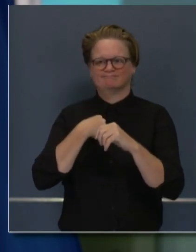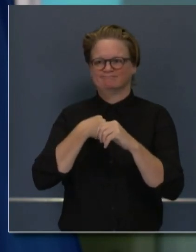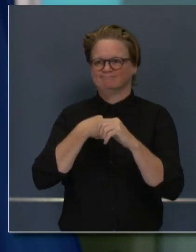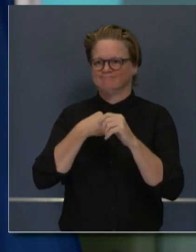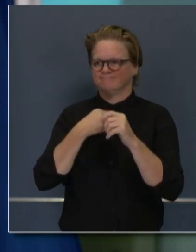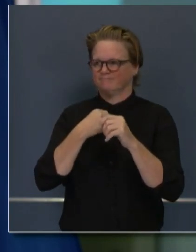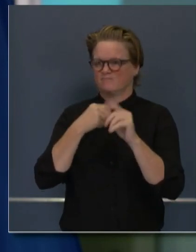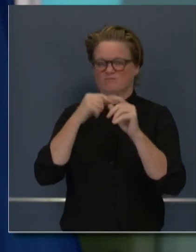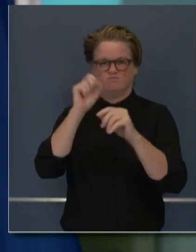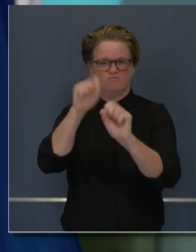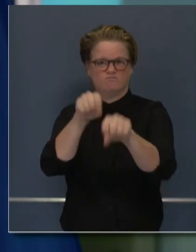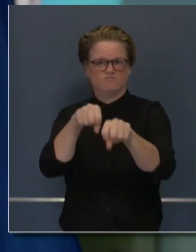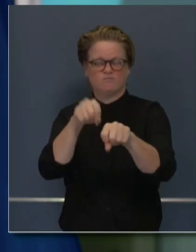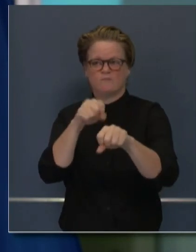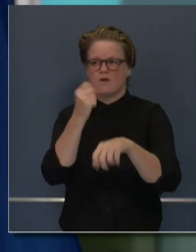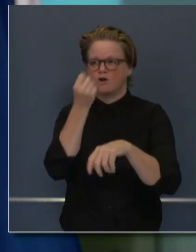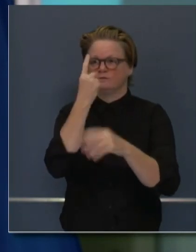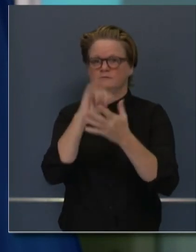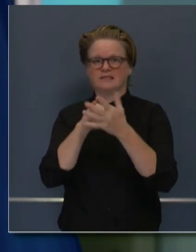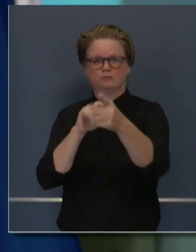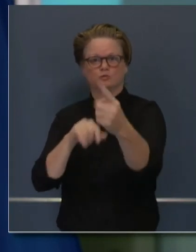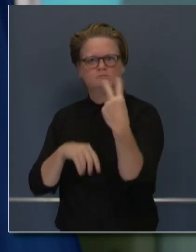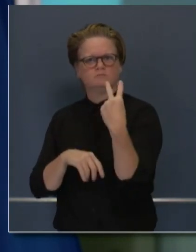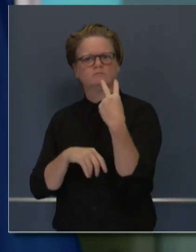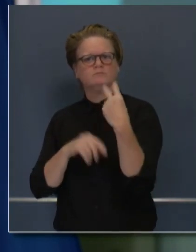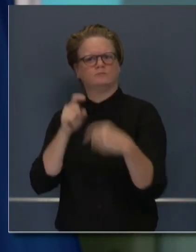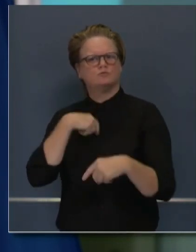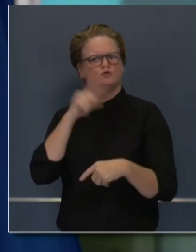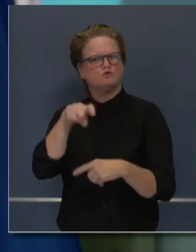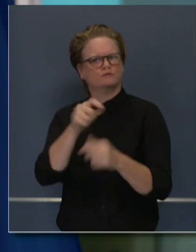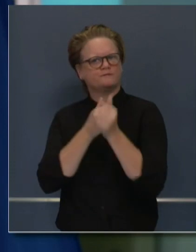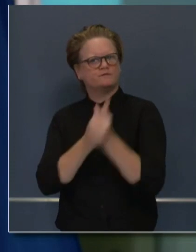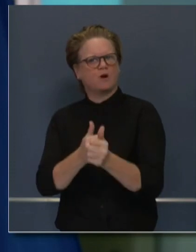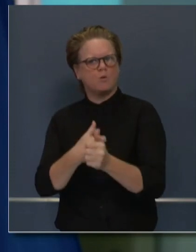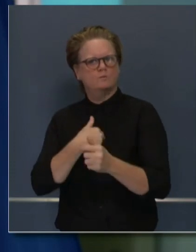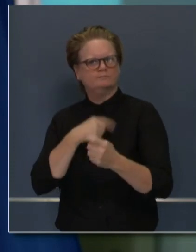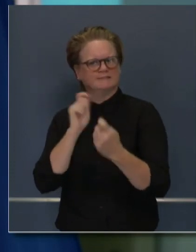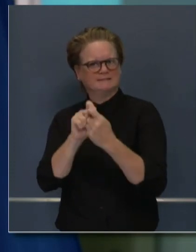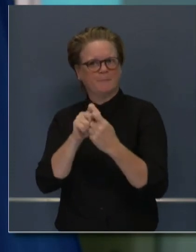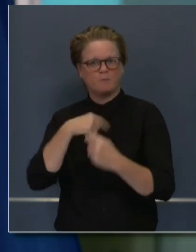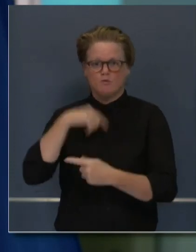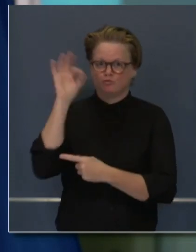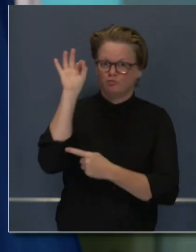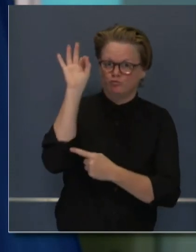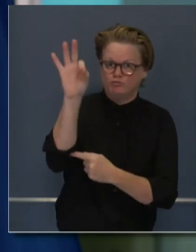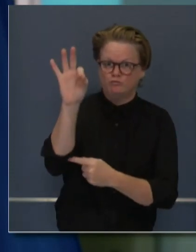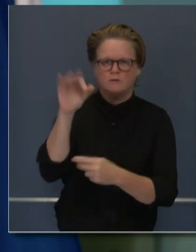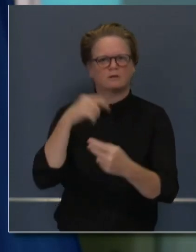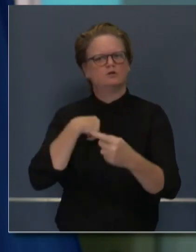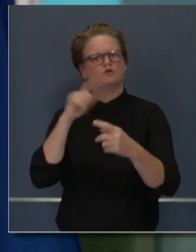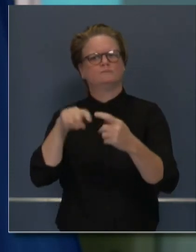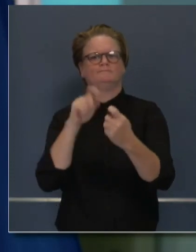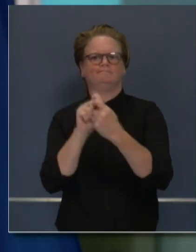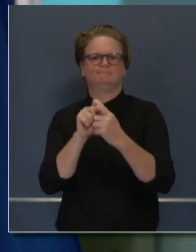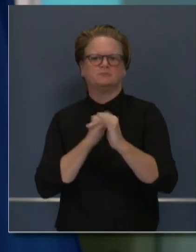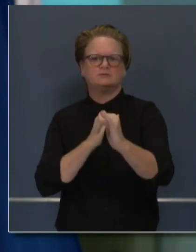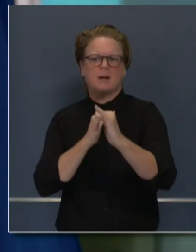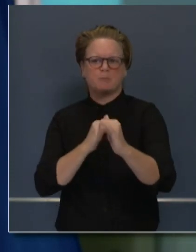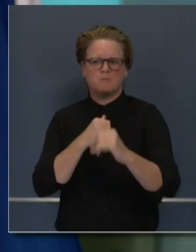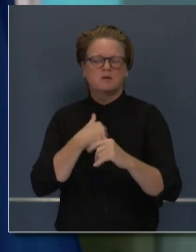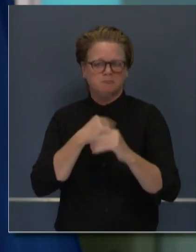from myself. And you have that commitment in my resolve in that respect as well. So when I say minimize mixing, I mean